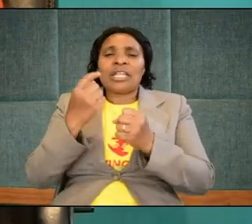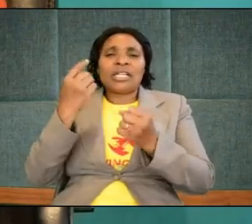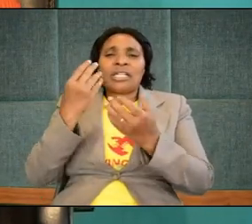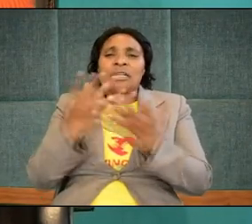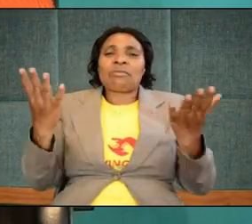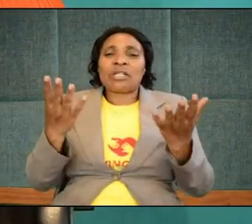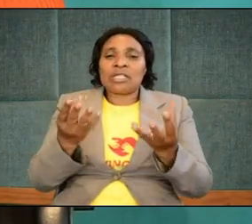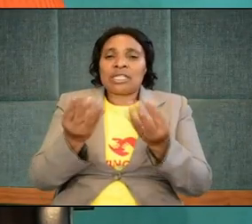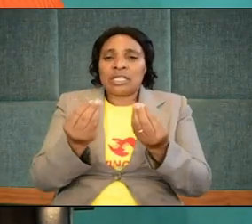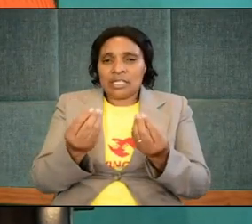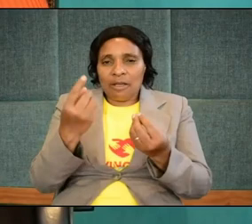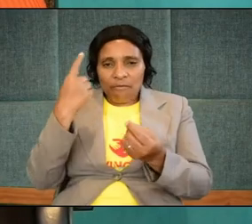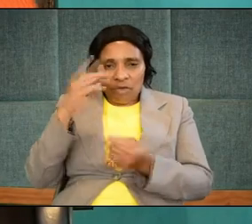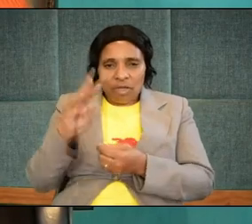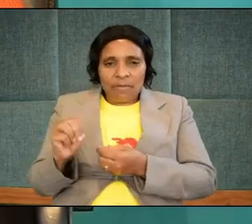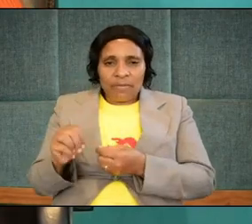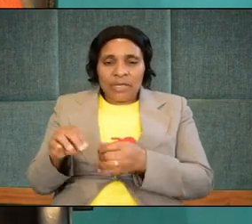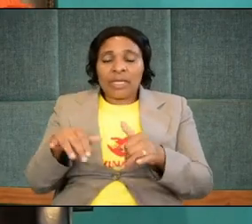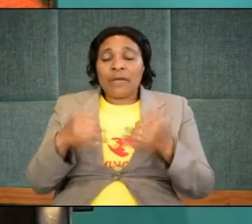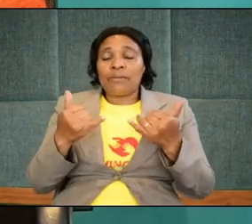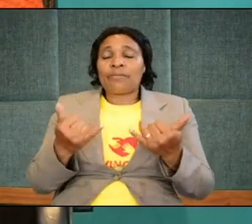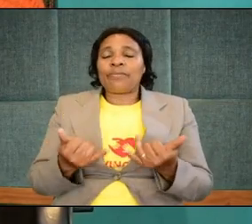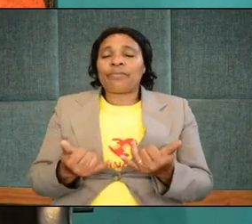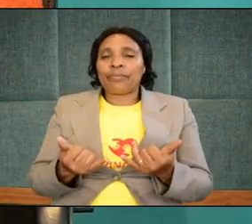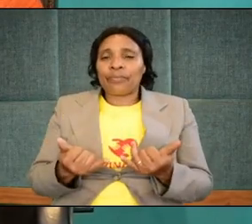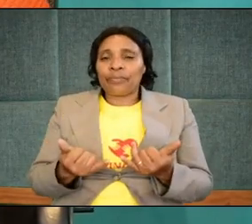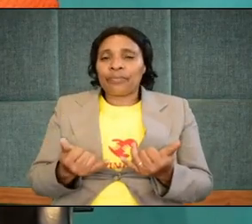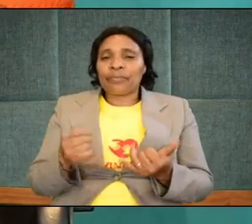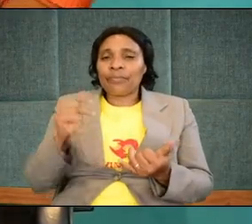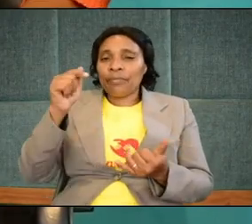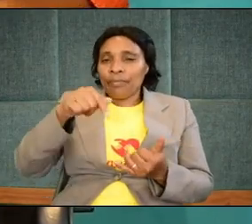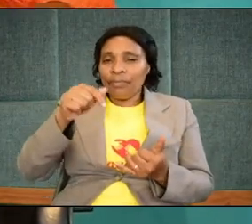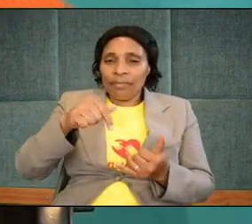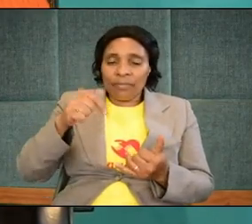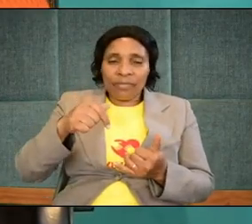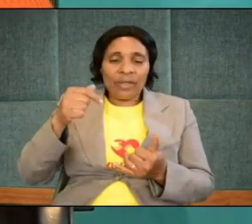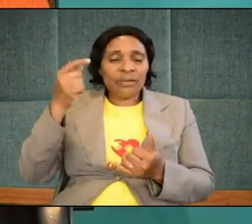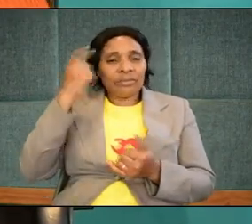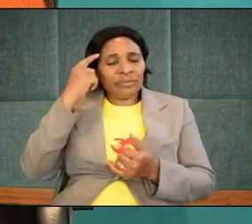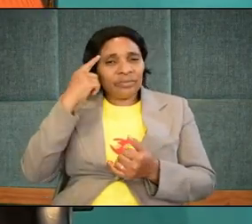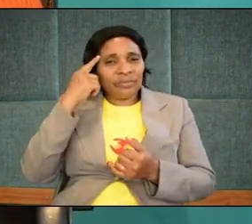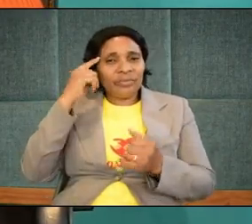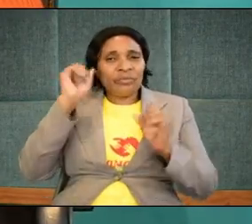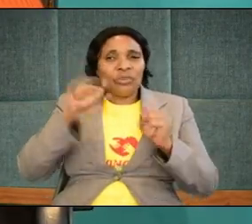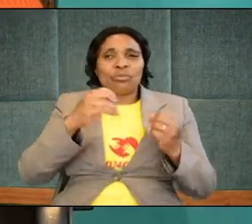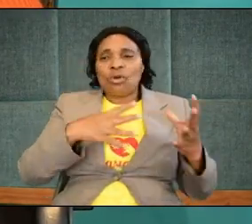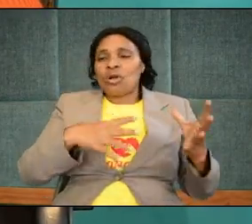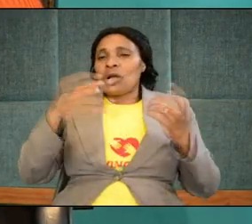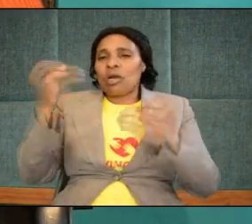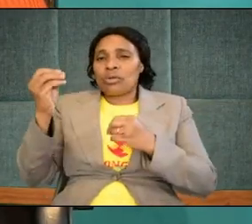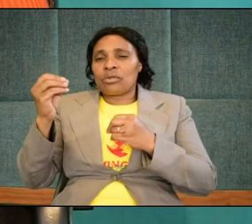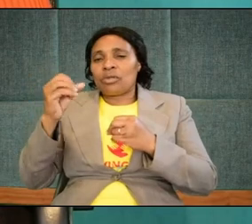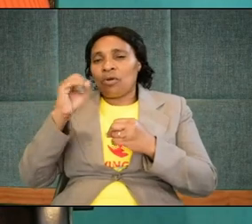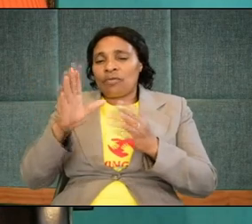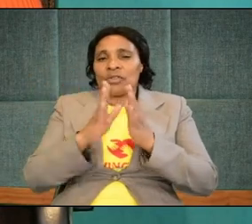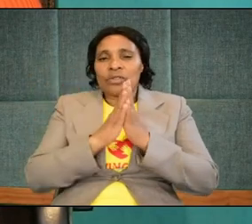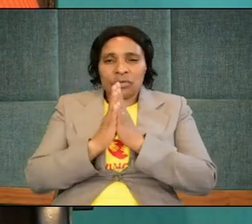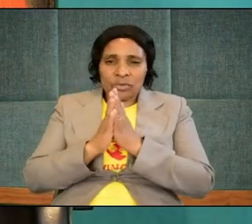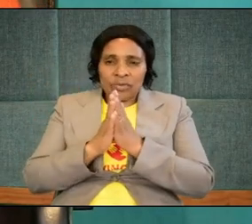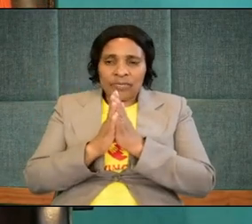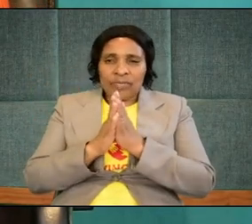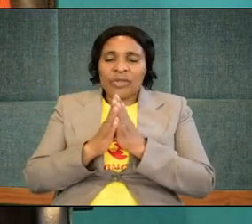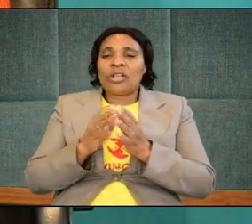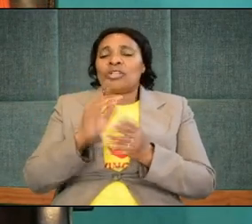him. And now, with that in mind, we can go out of the story.